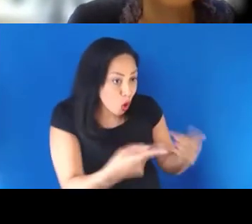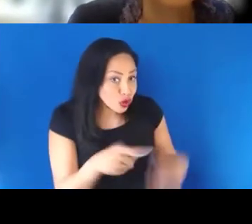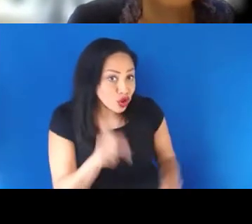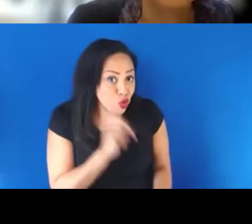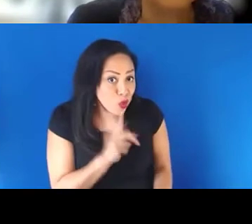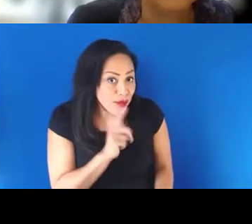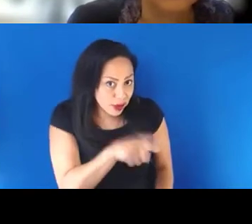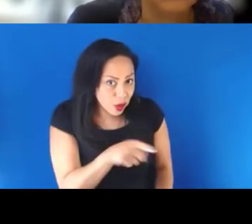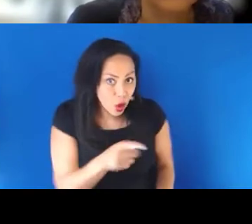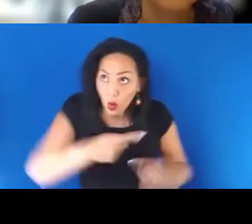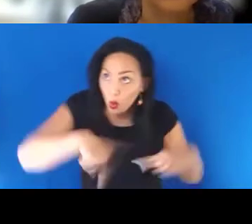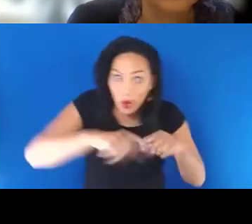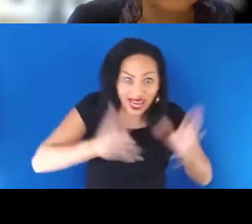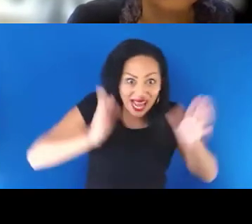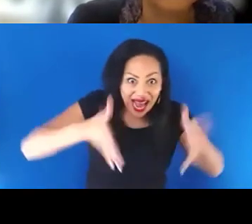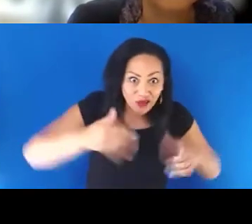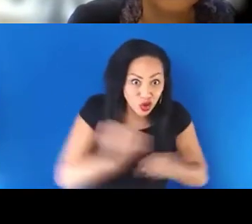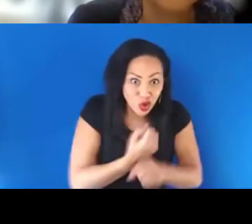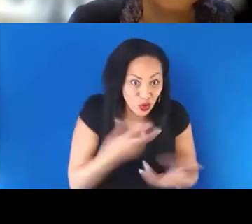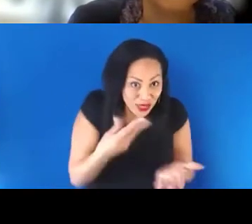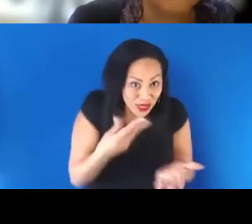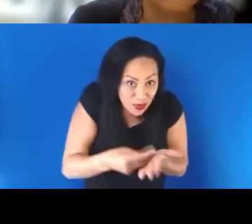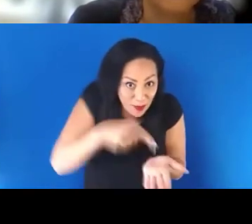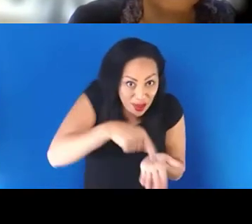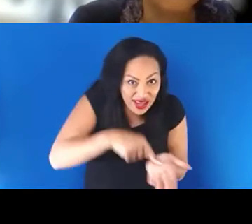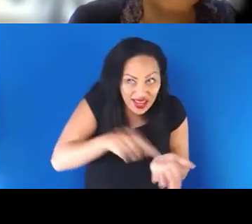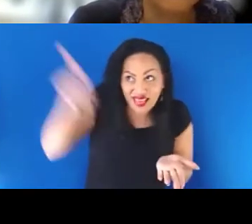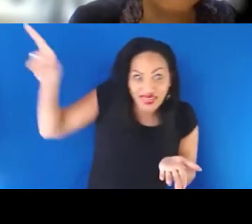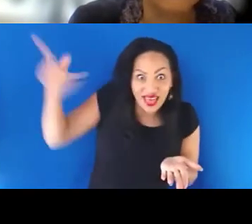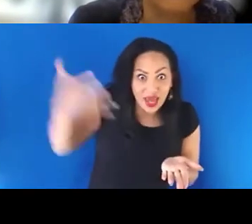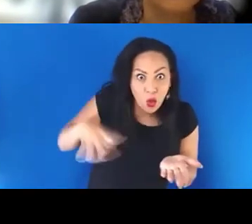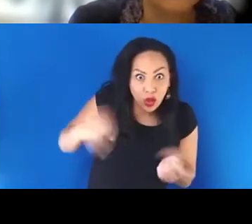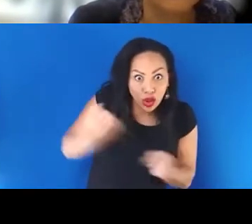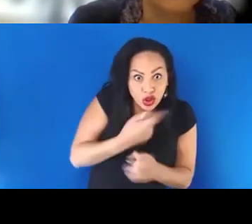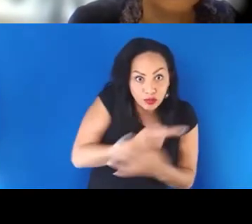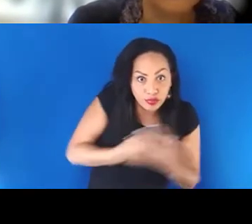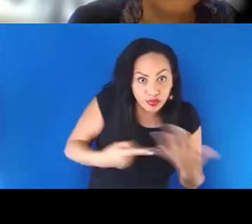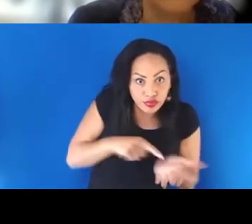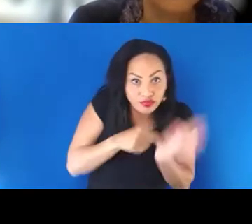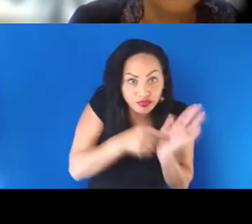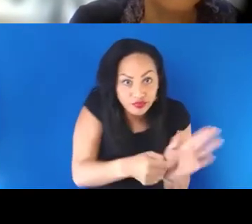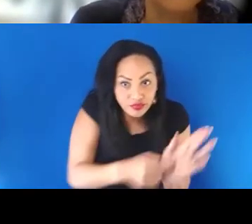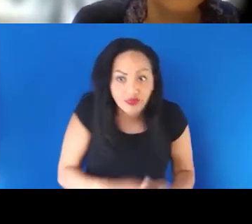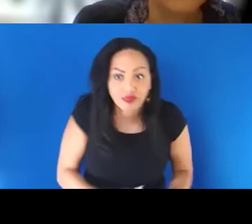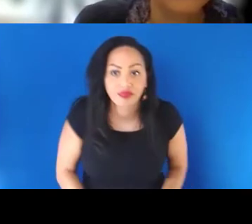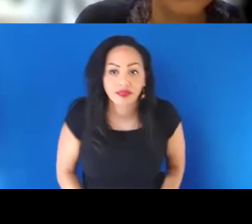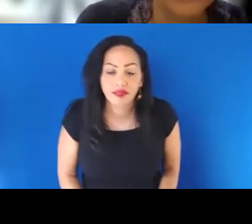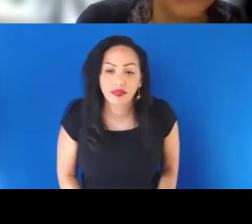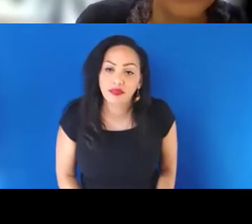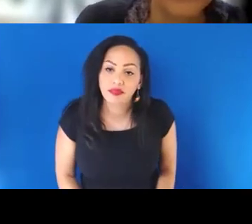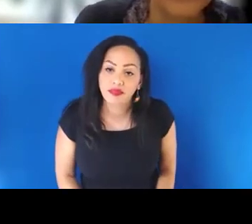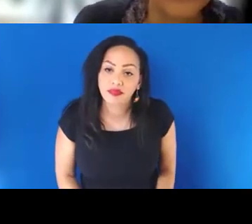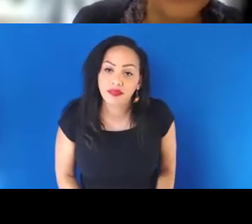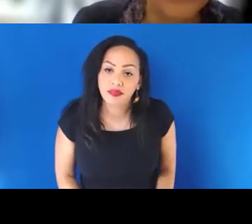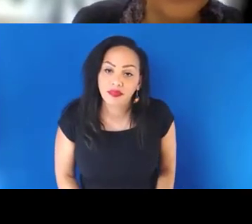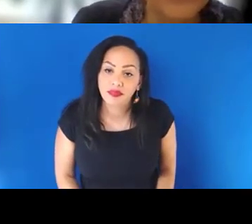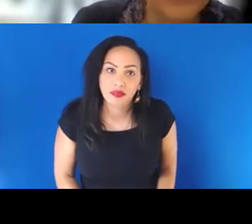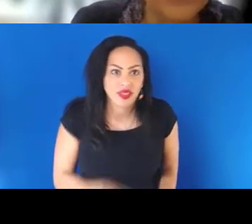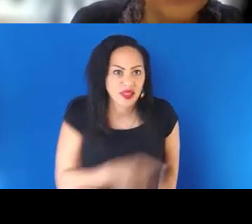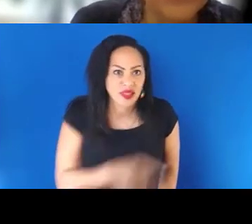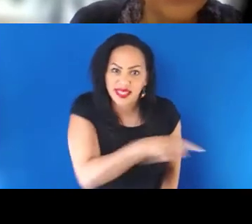two women. I was talking to 5,000 women. And I said, they were in about 25